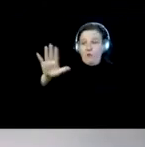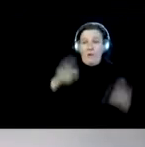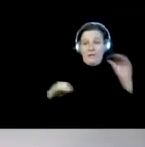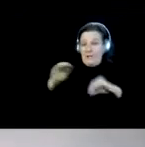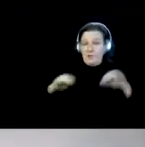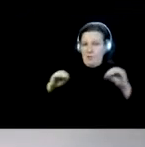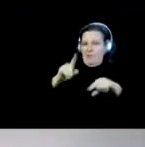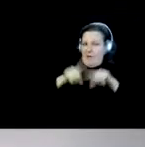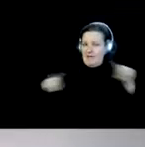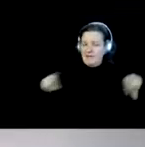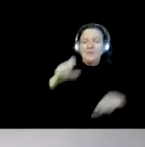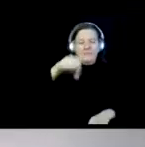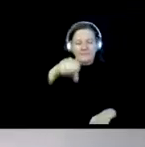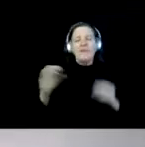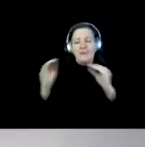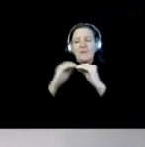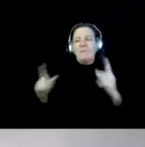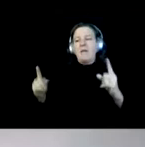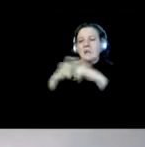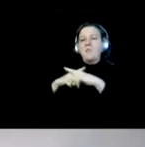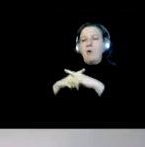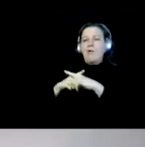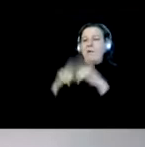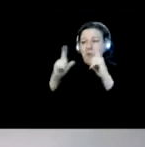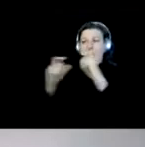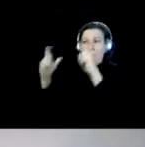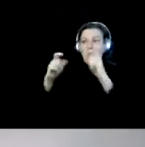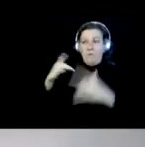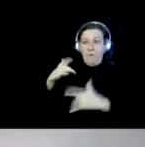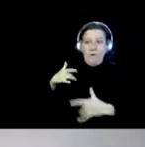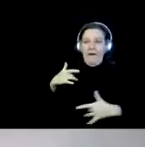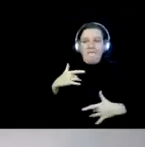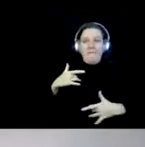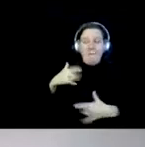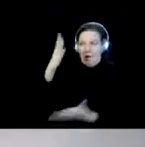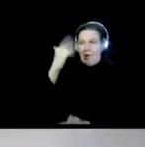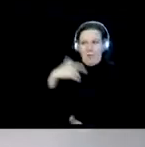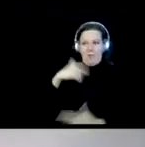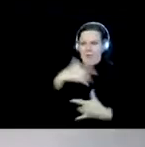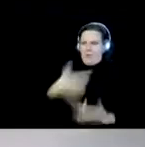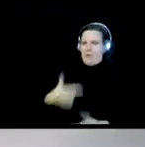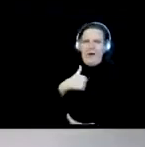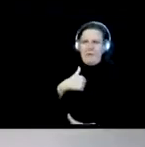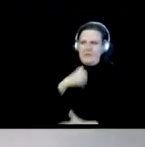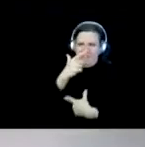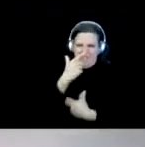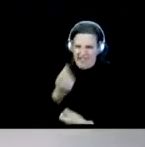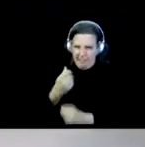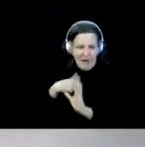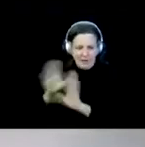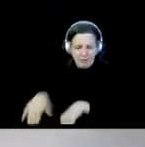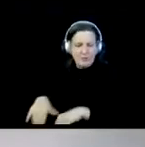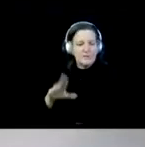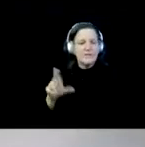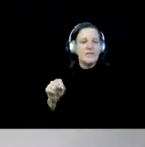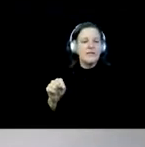Yeah, like it's a lot more comfortable to photograph a model, which is why I'm usually not interested in it. But